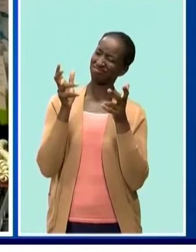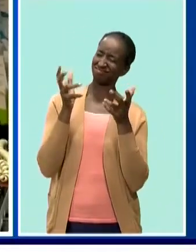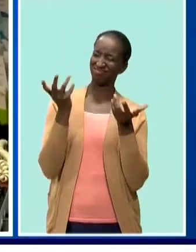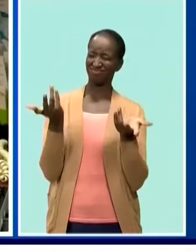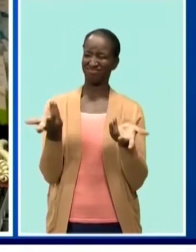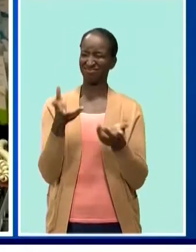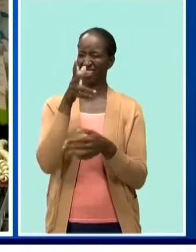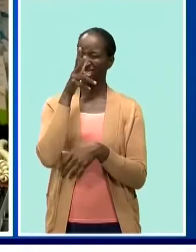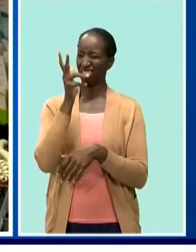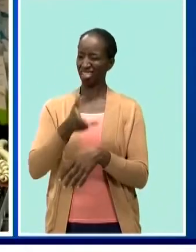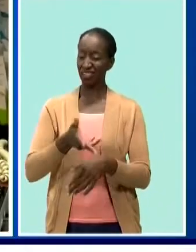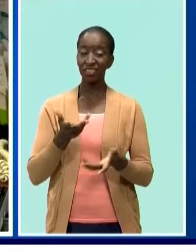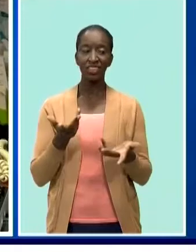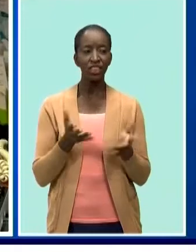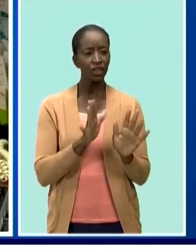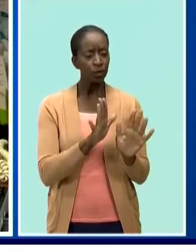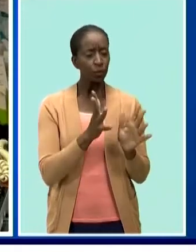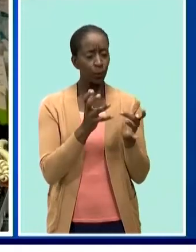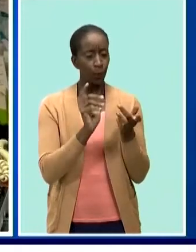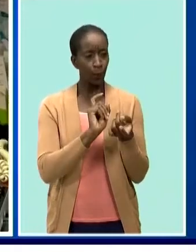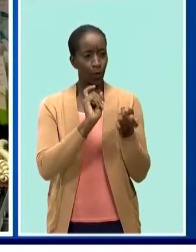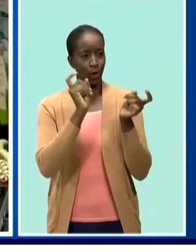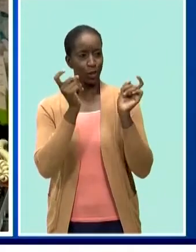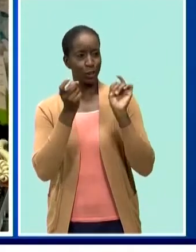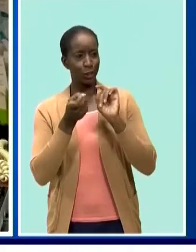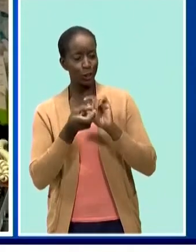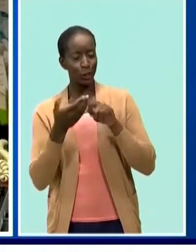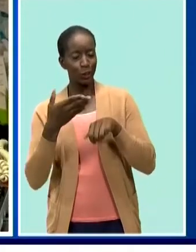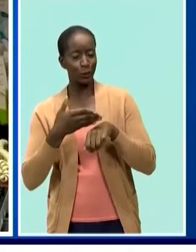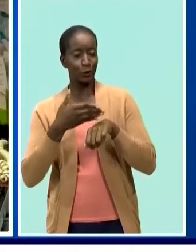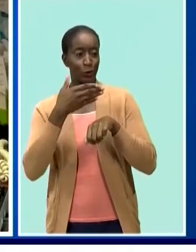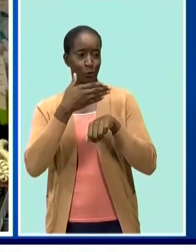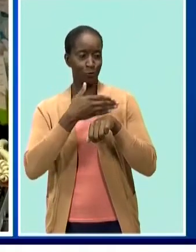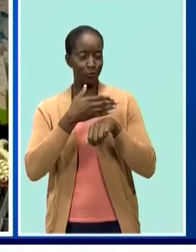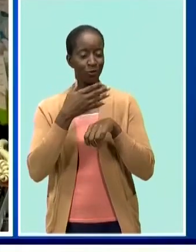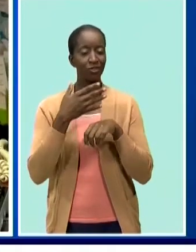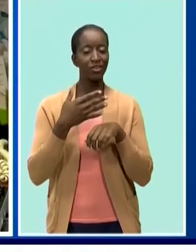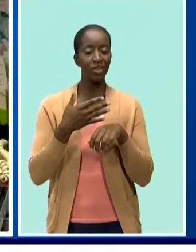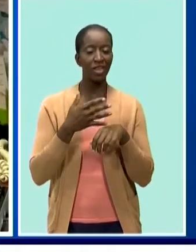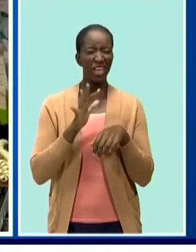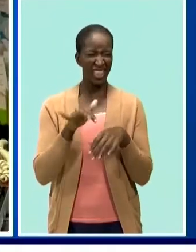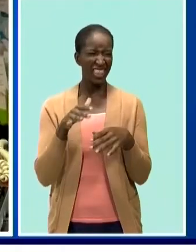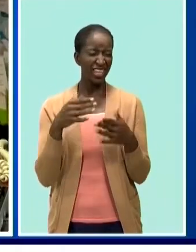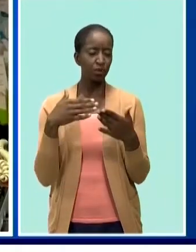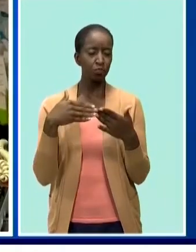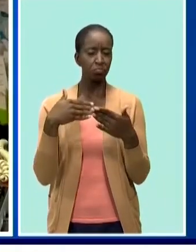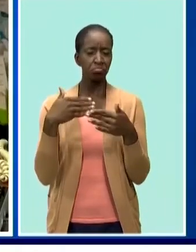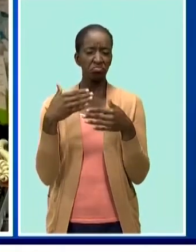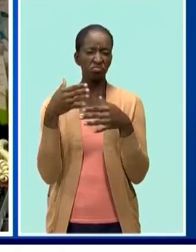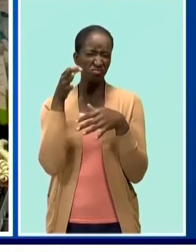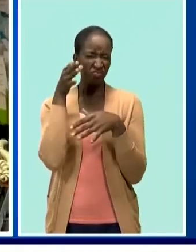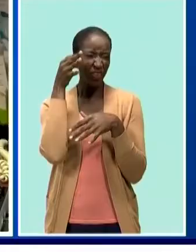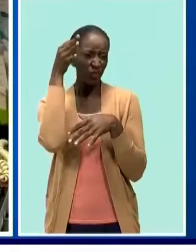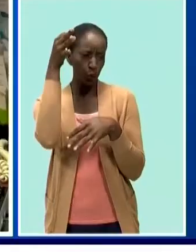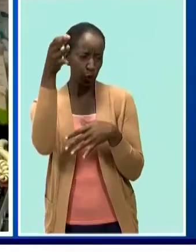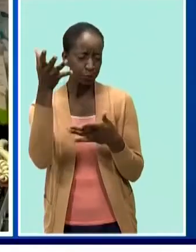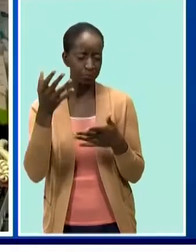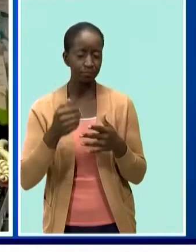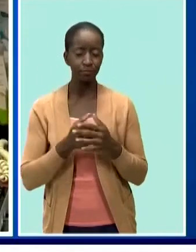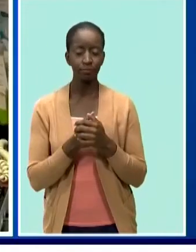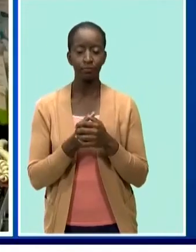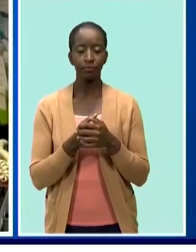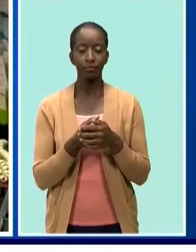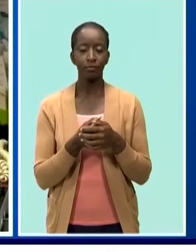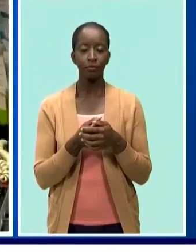to transition to that, but that is intended to be another project and another phase, so that we'll be in a position